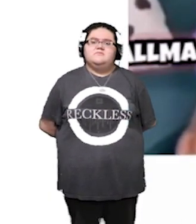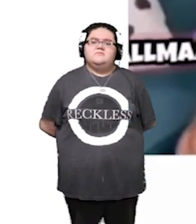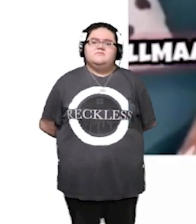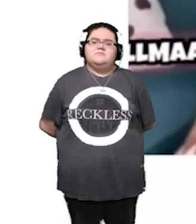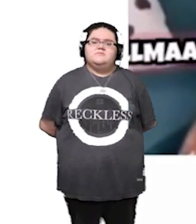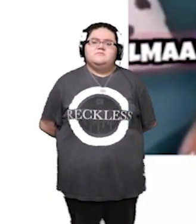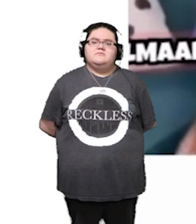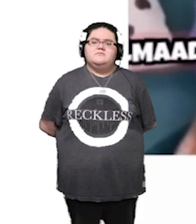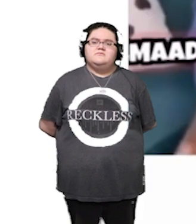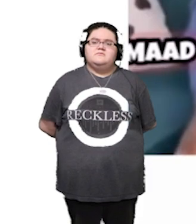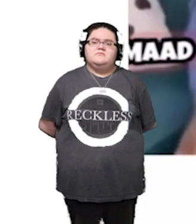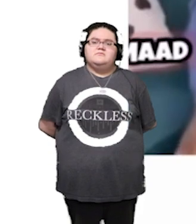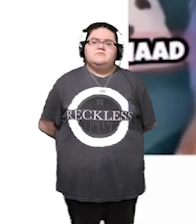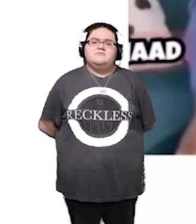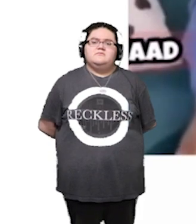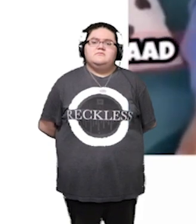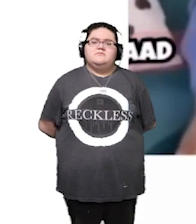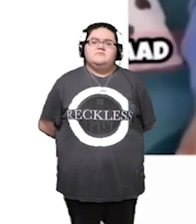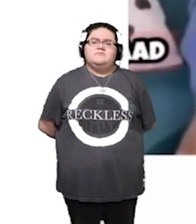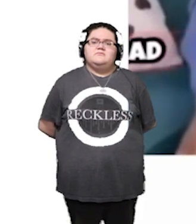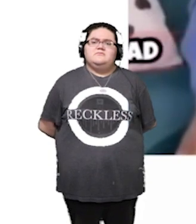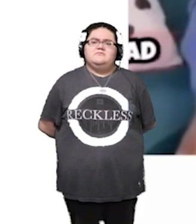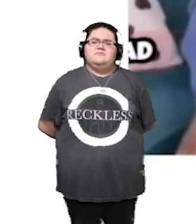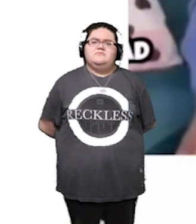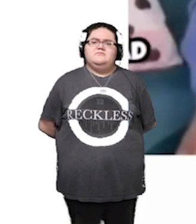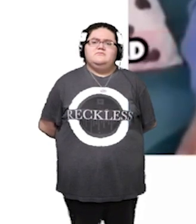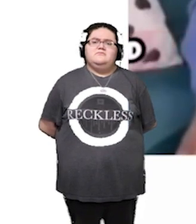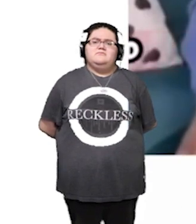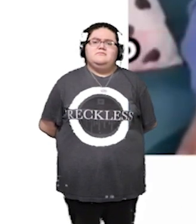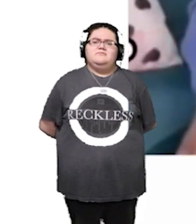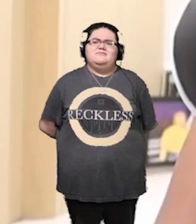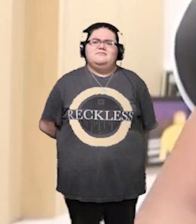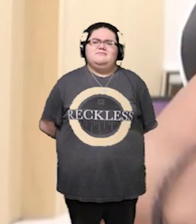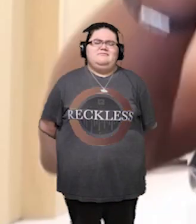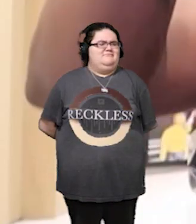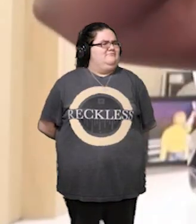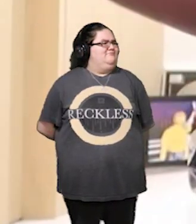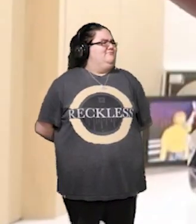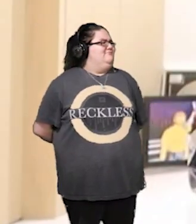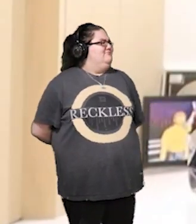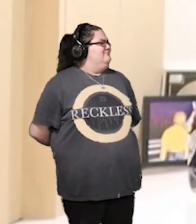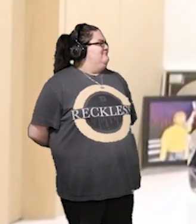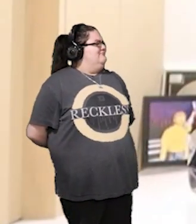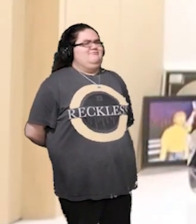You know, I was eating ass. And I don't even do that for... Hey, yo!